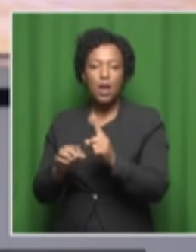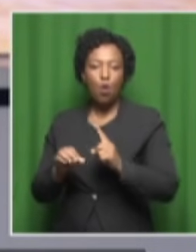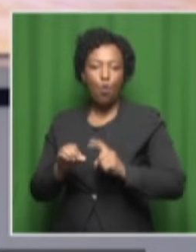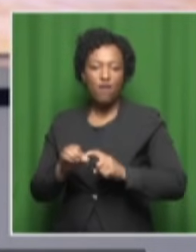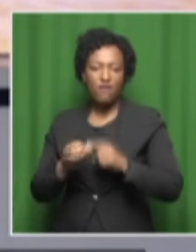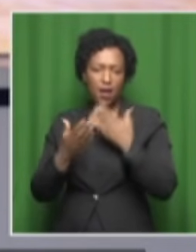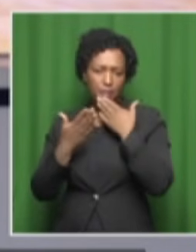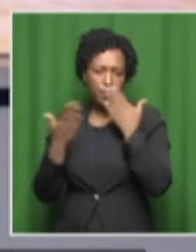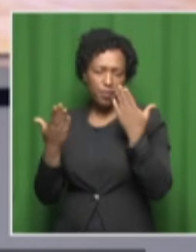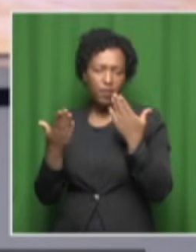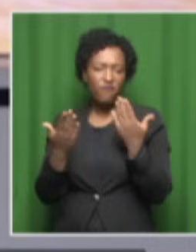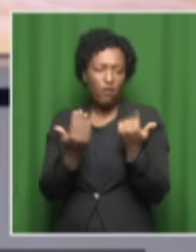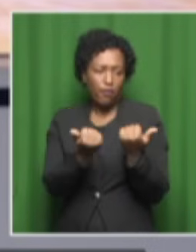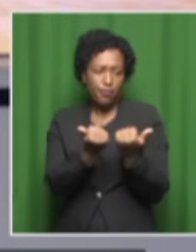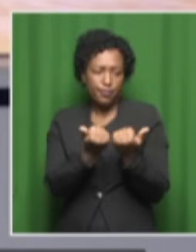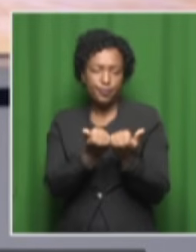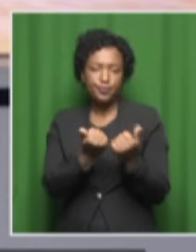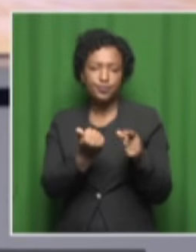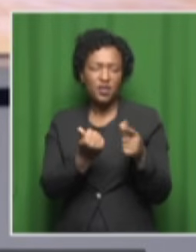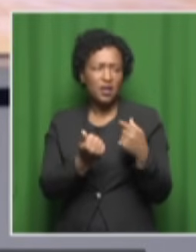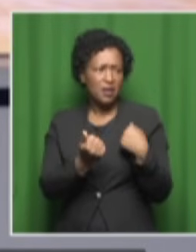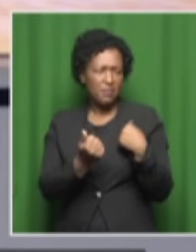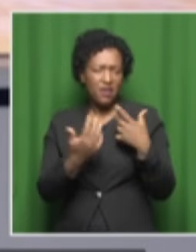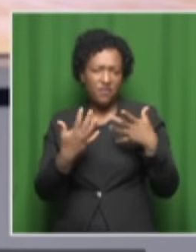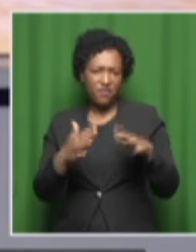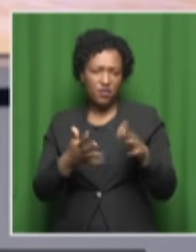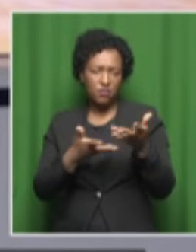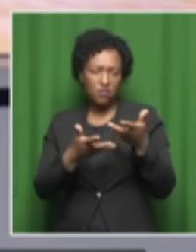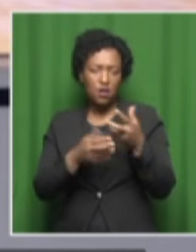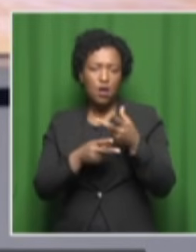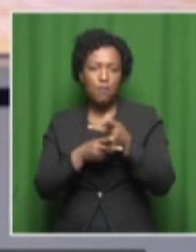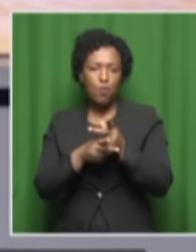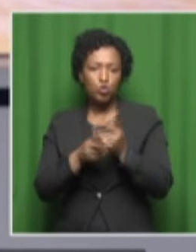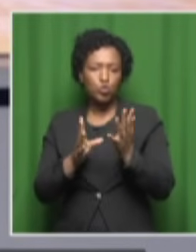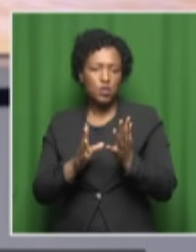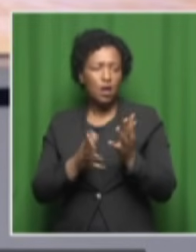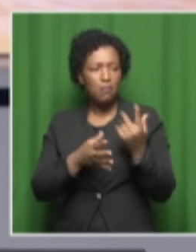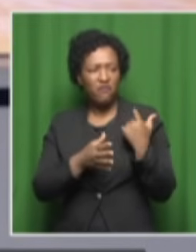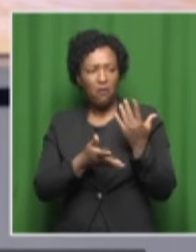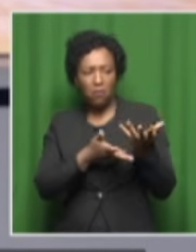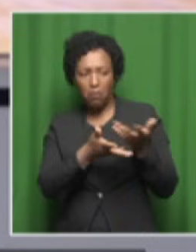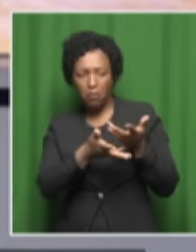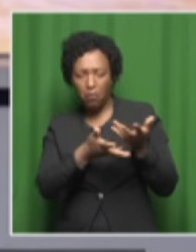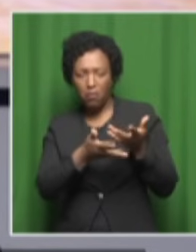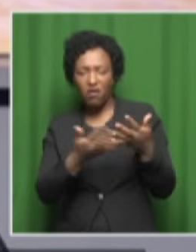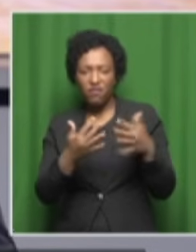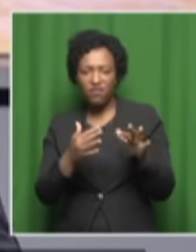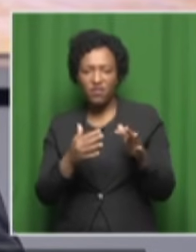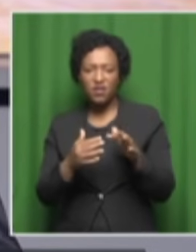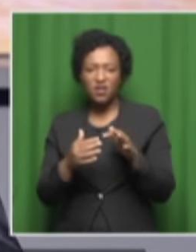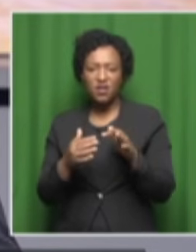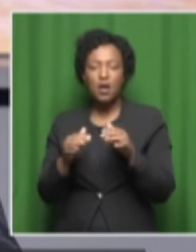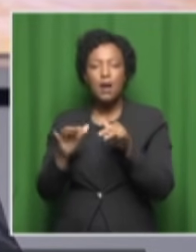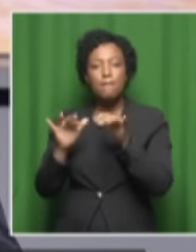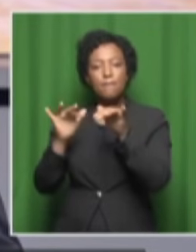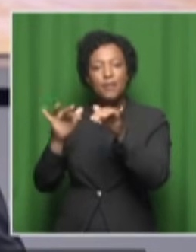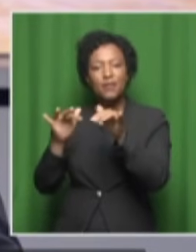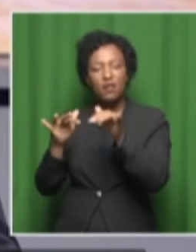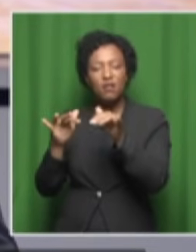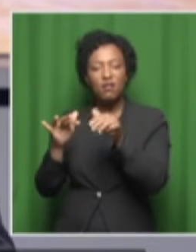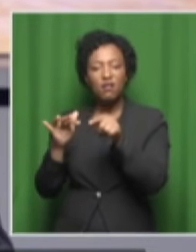qualify. I was talking to one of the producers here, and it's particularly people who